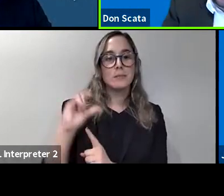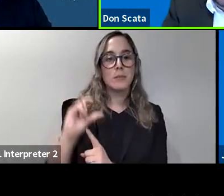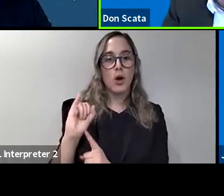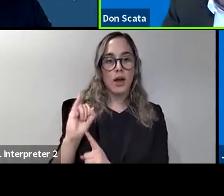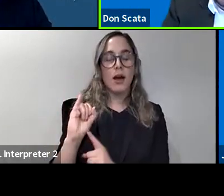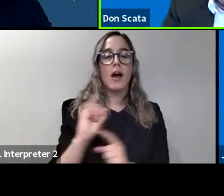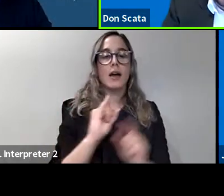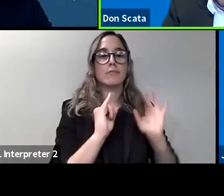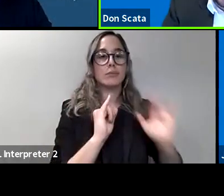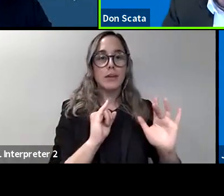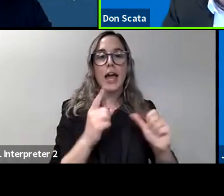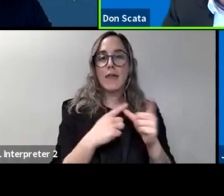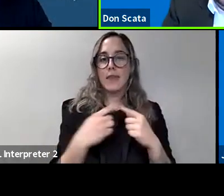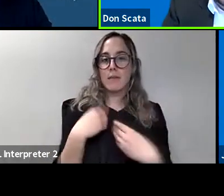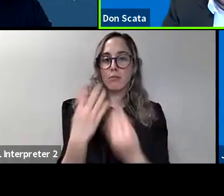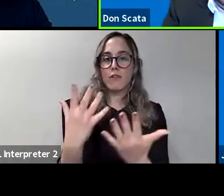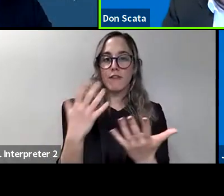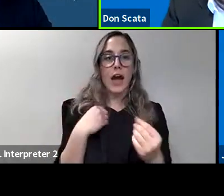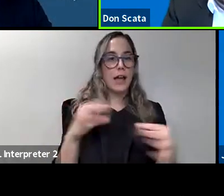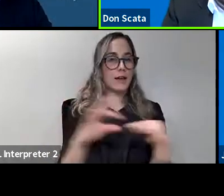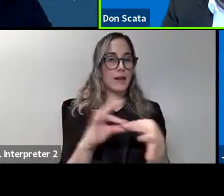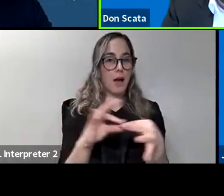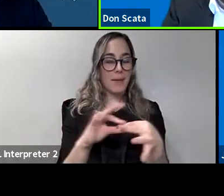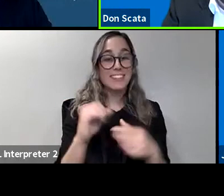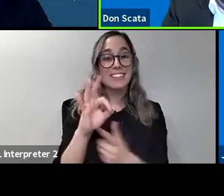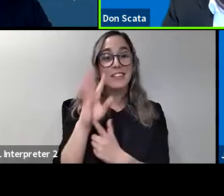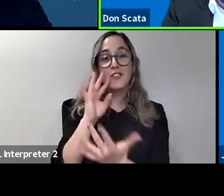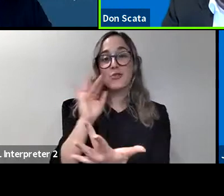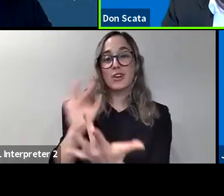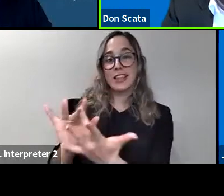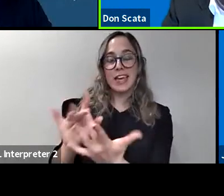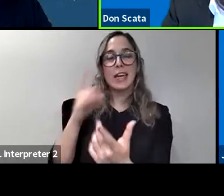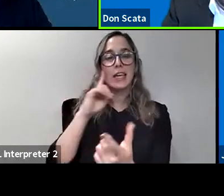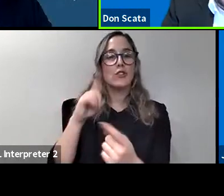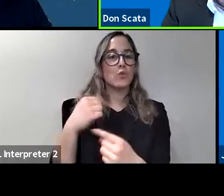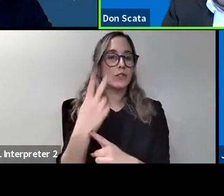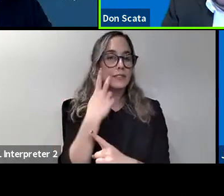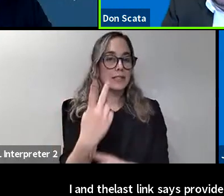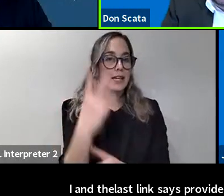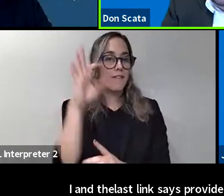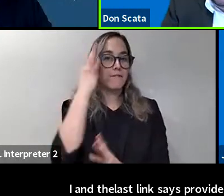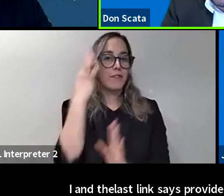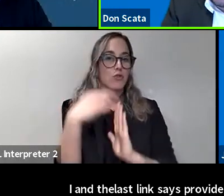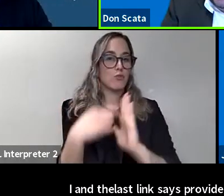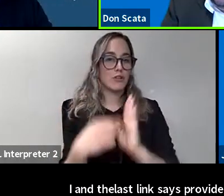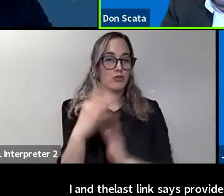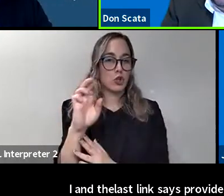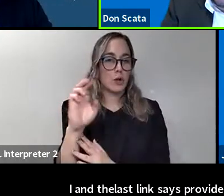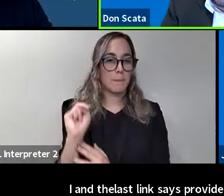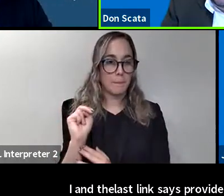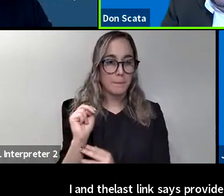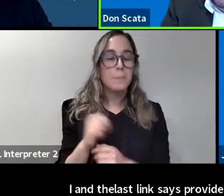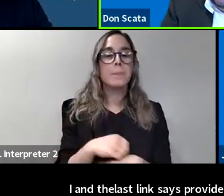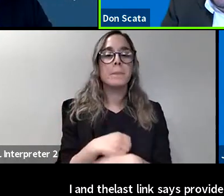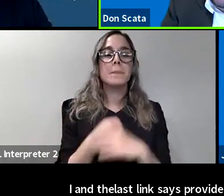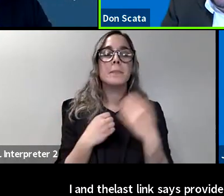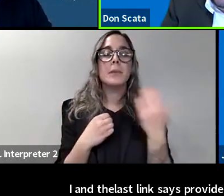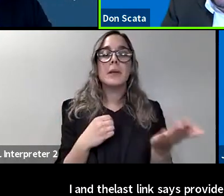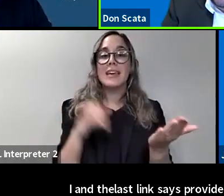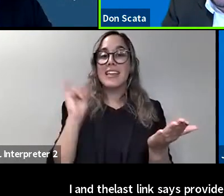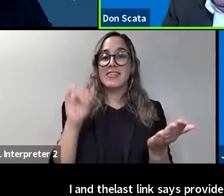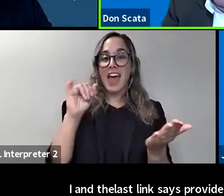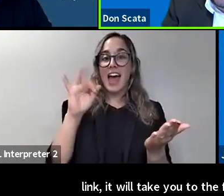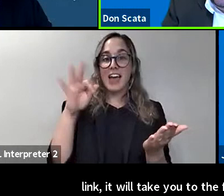says, provide your comments. If you click that link, it will take you to the Federal Register. And towards the top of the Federal